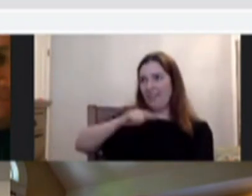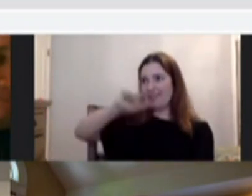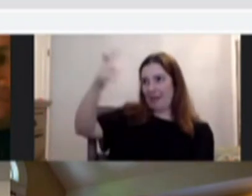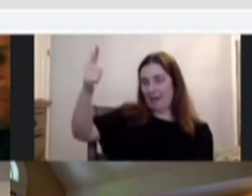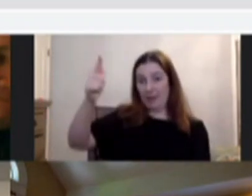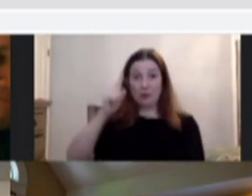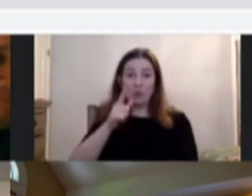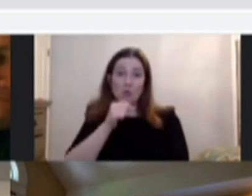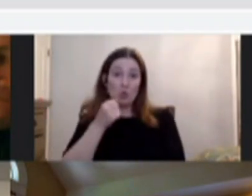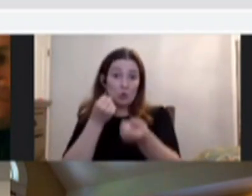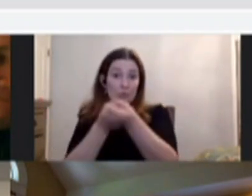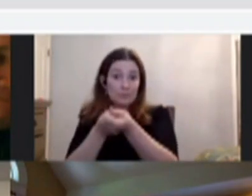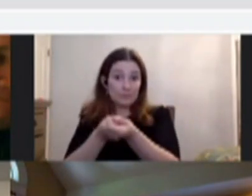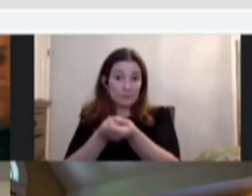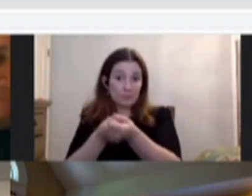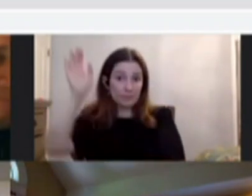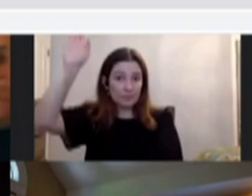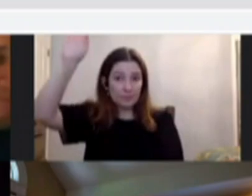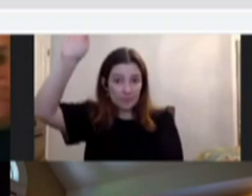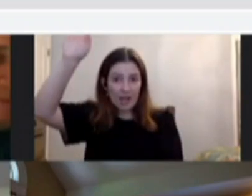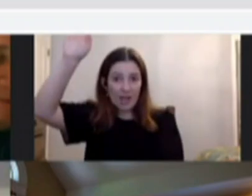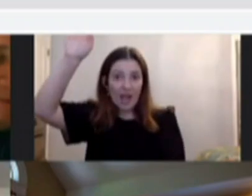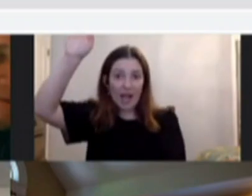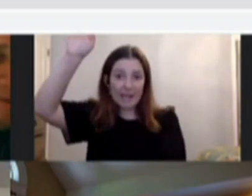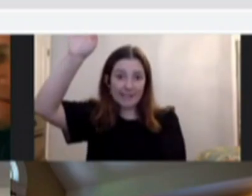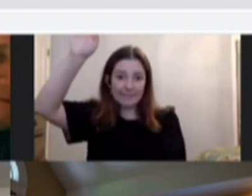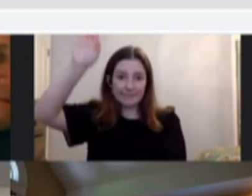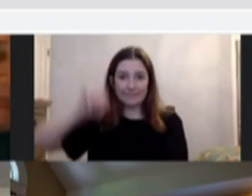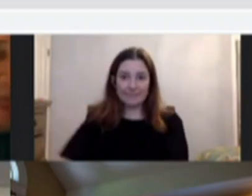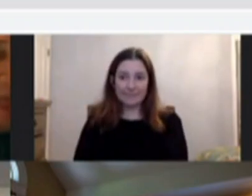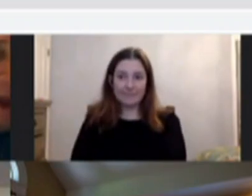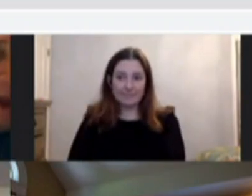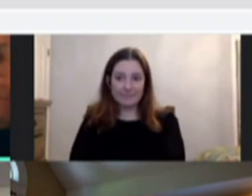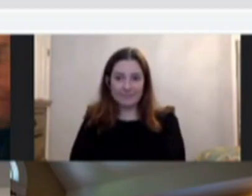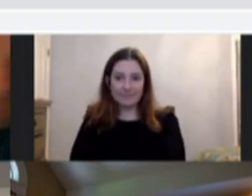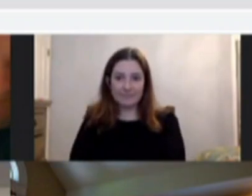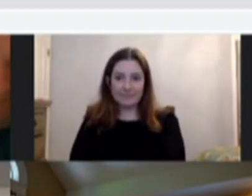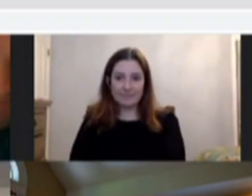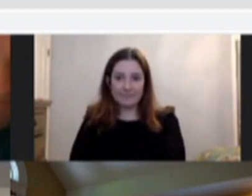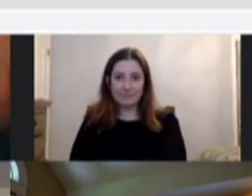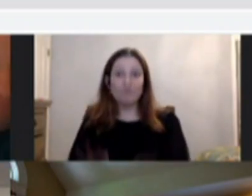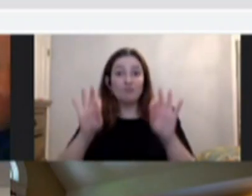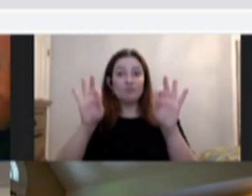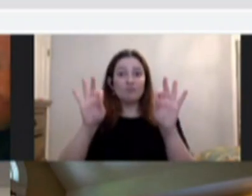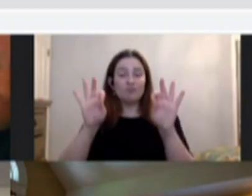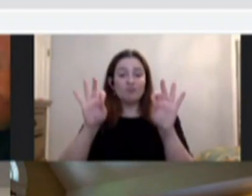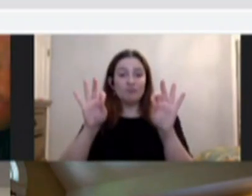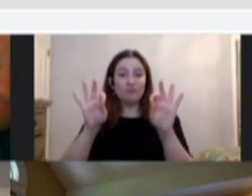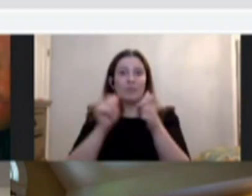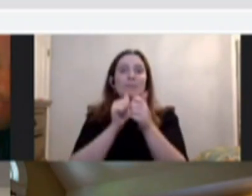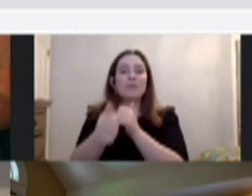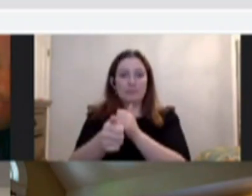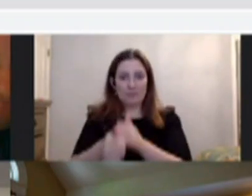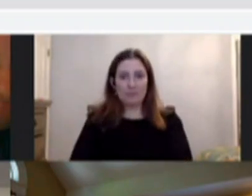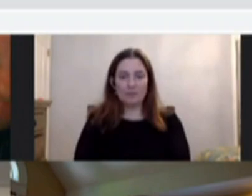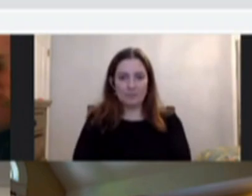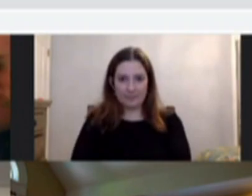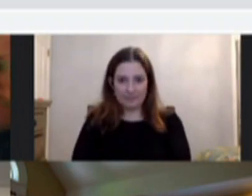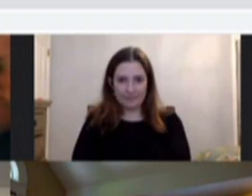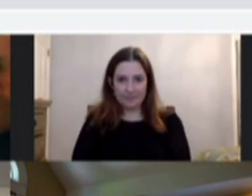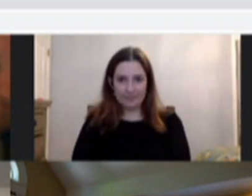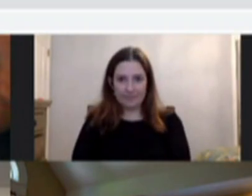in favor? Aye. Aye. Great. The motion carries.